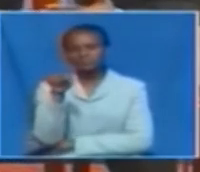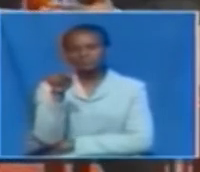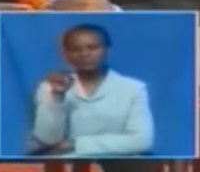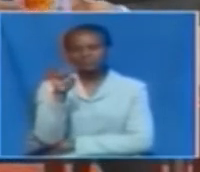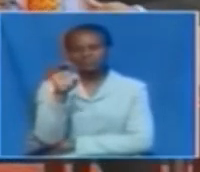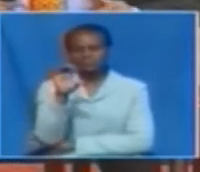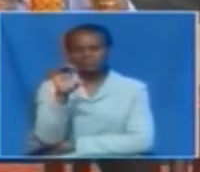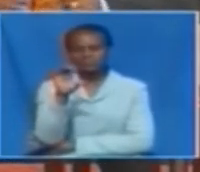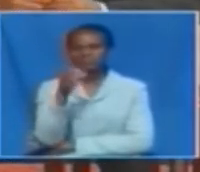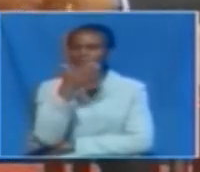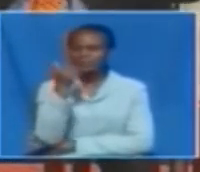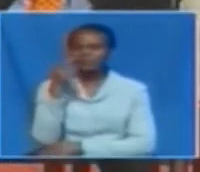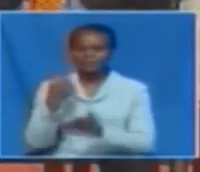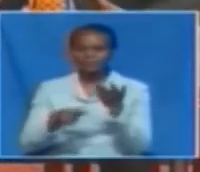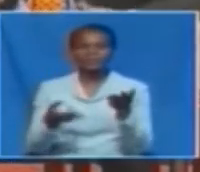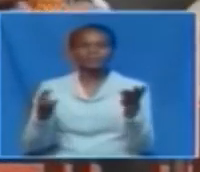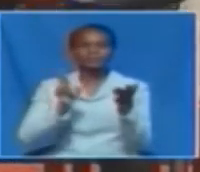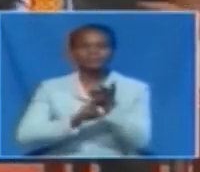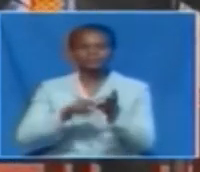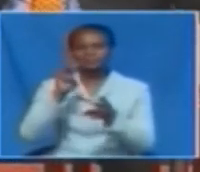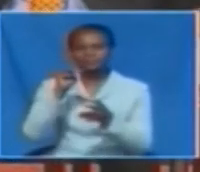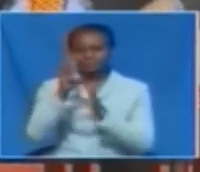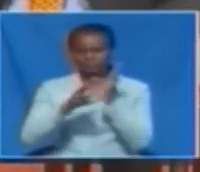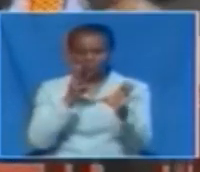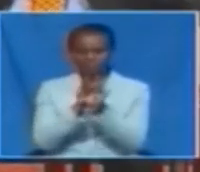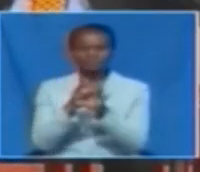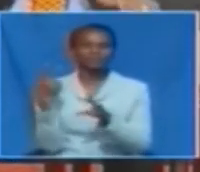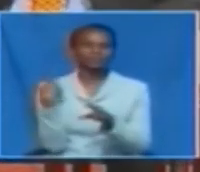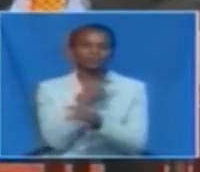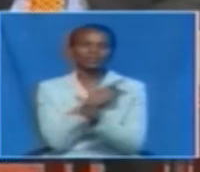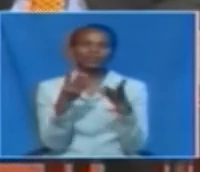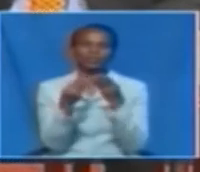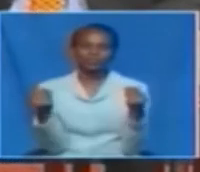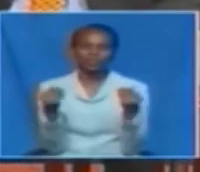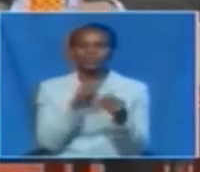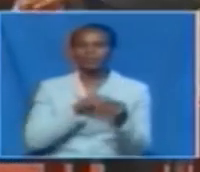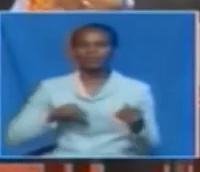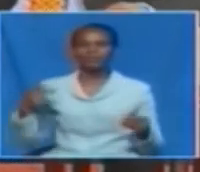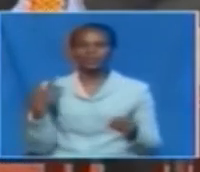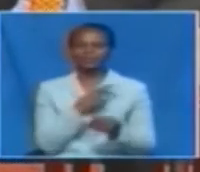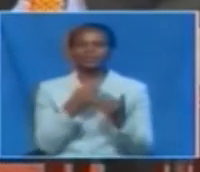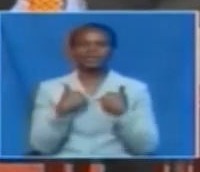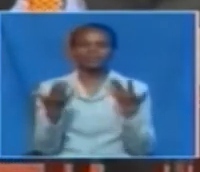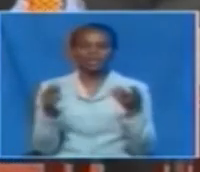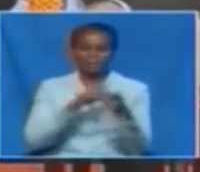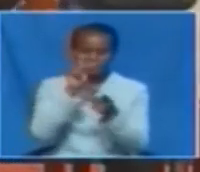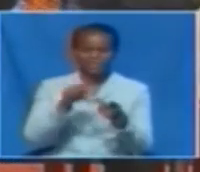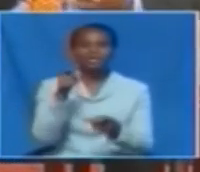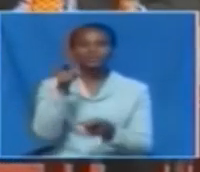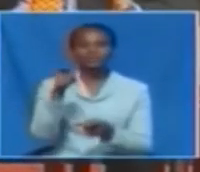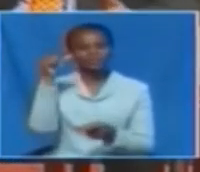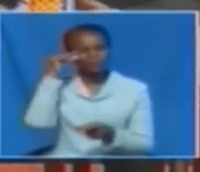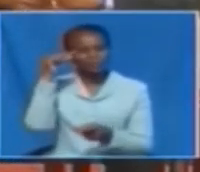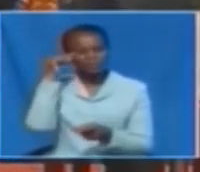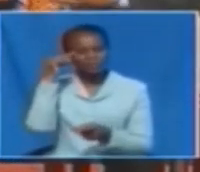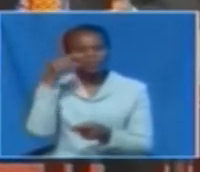why I'm saying journalists should also read politics. When May comes, Parliament is dissolved. There's no member of Parliament. Everyone is like you, Grevazio. They will have no